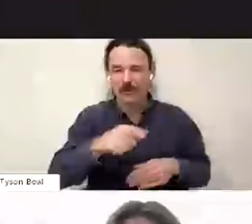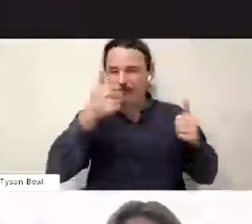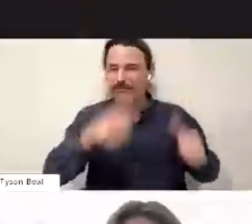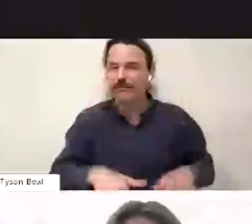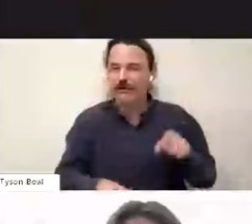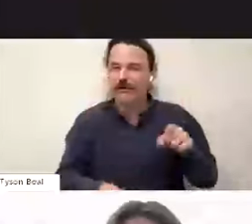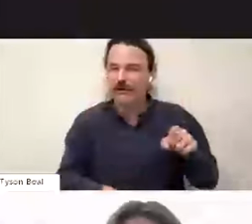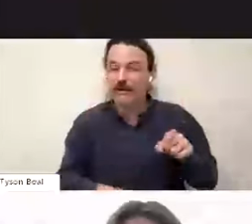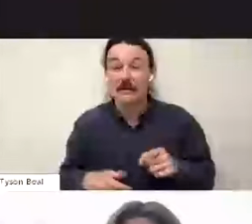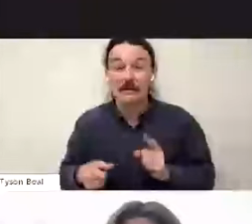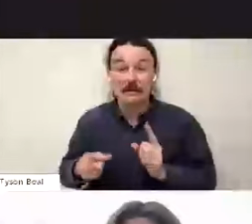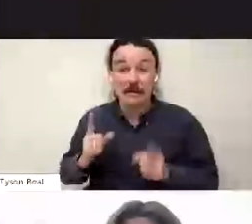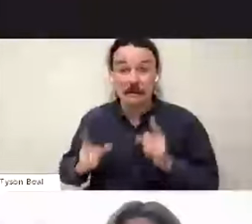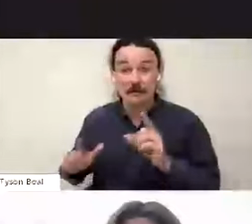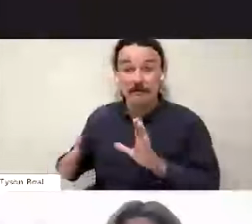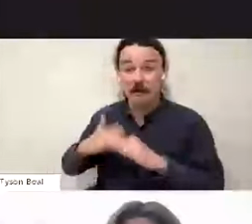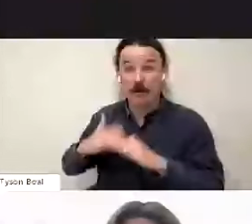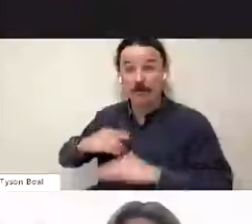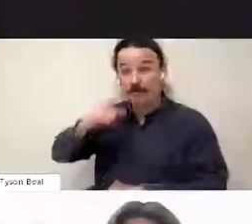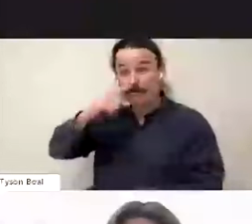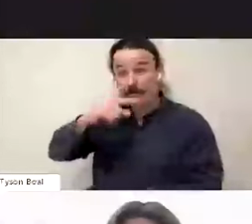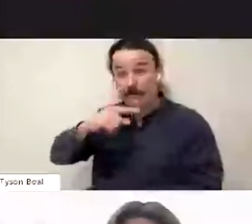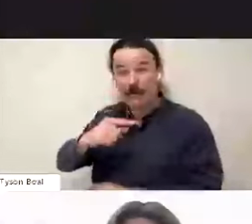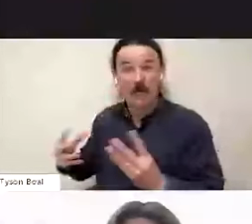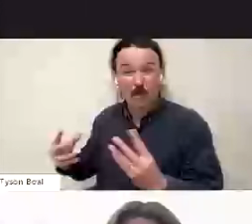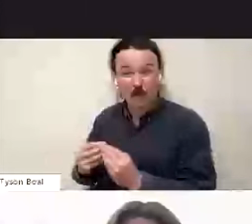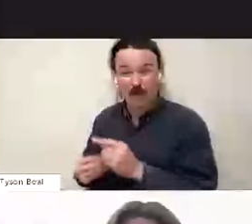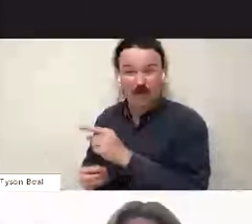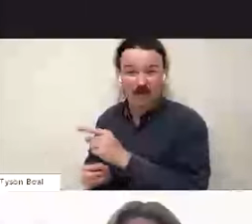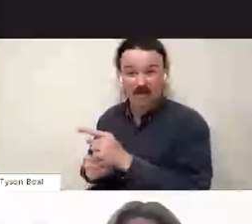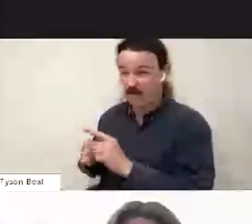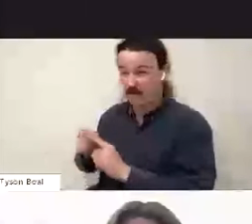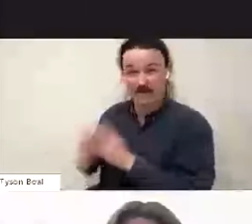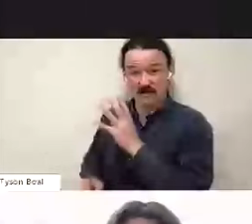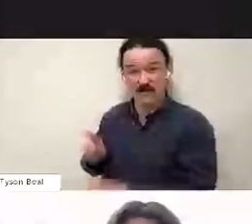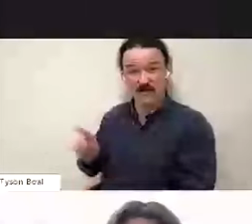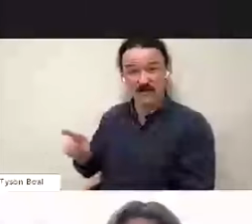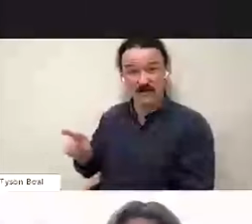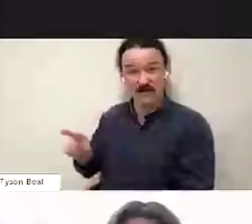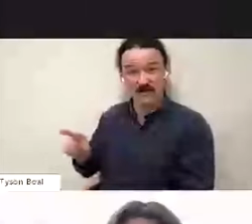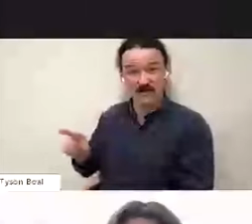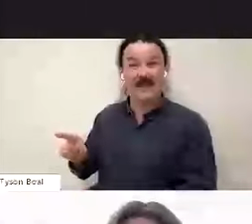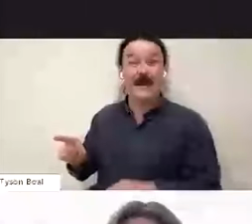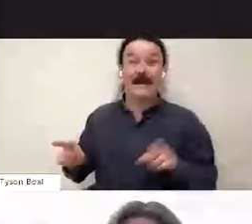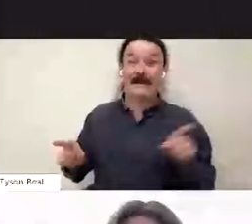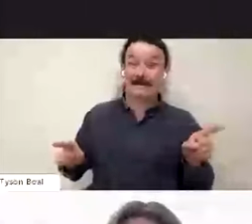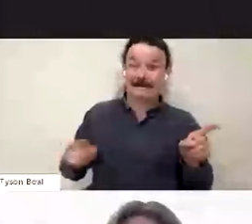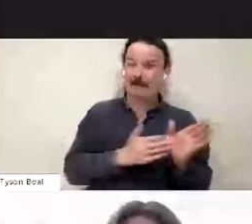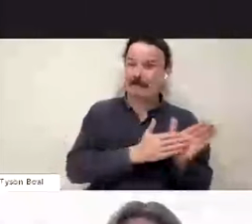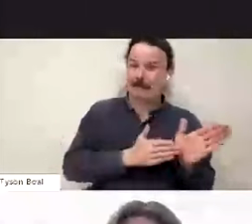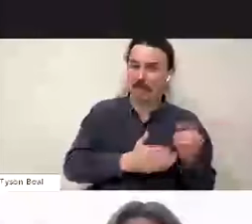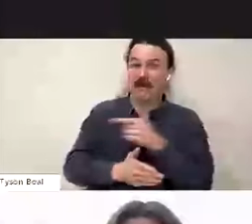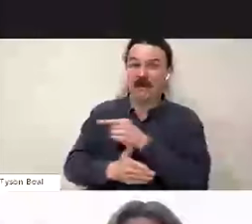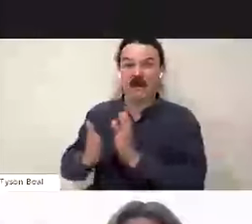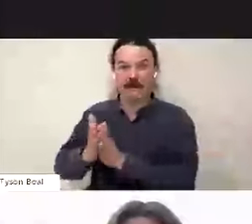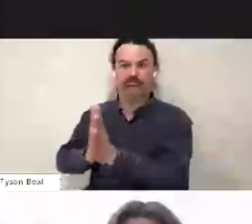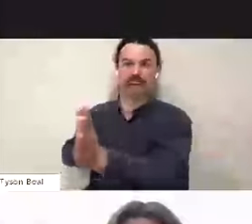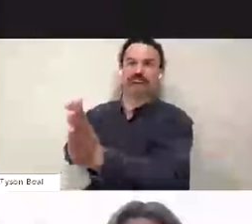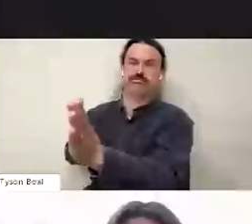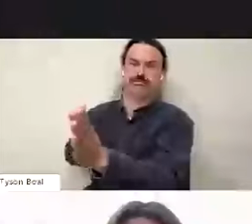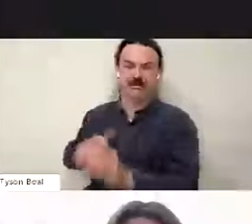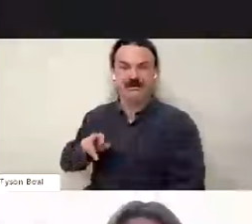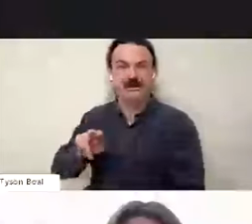people with disability, the disadvantage is often described as a double disadvantage. So I'll take you through that